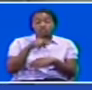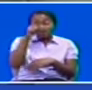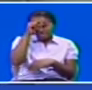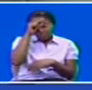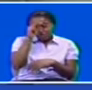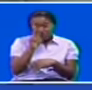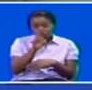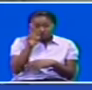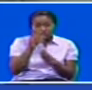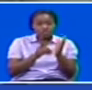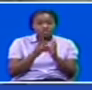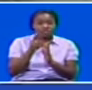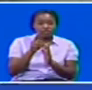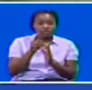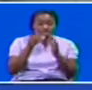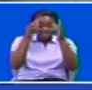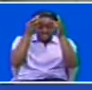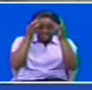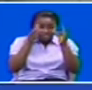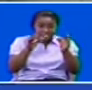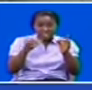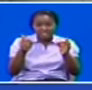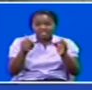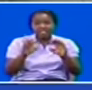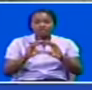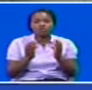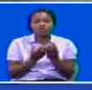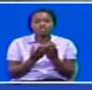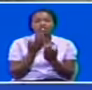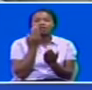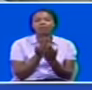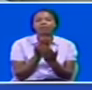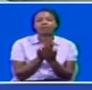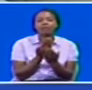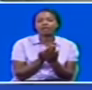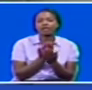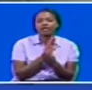of development and all other communities had to be beggars.